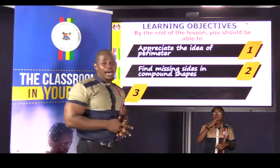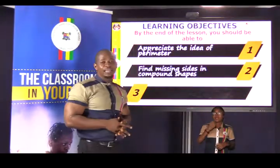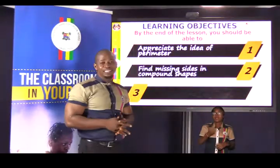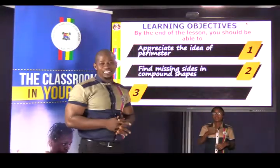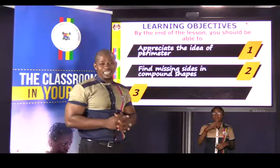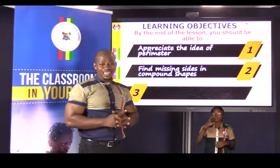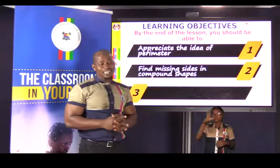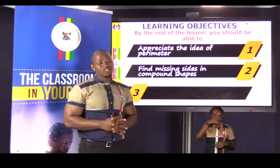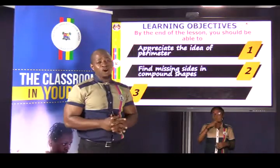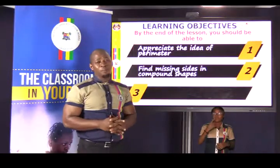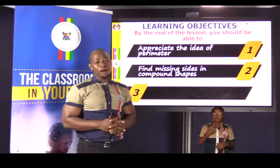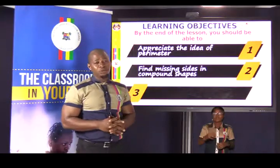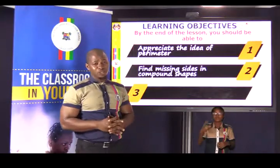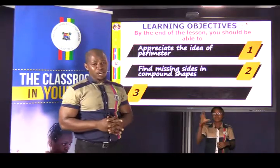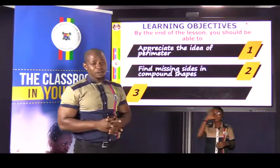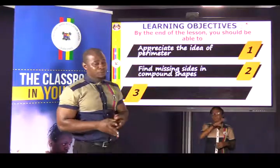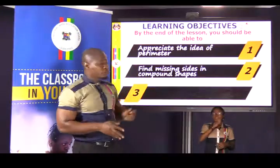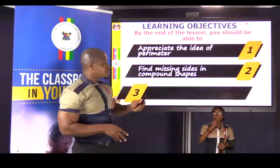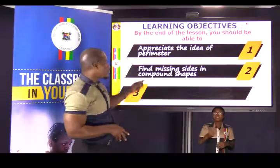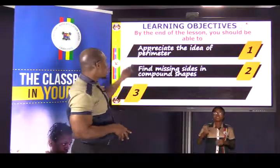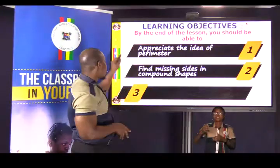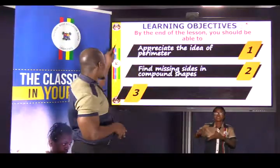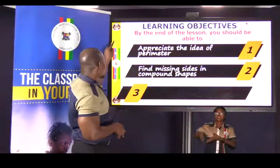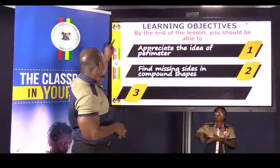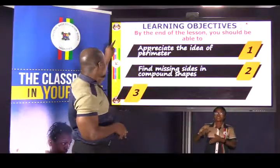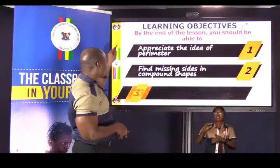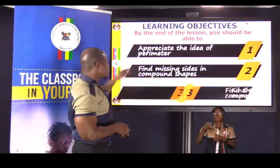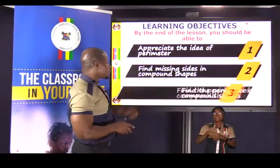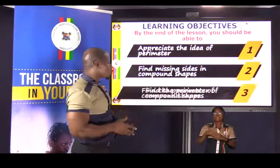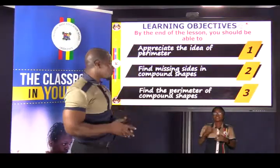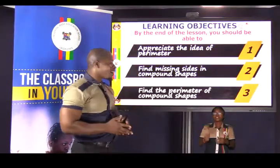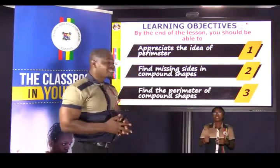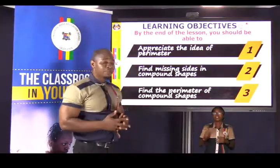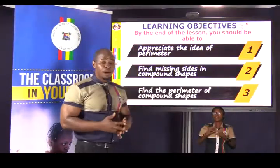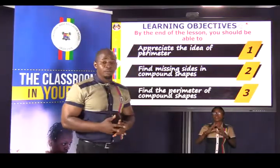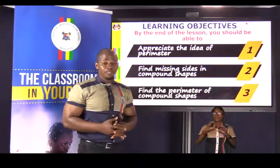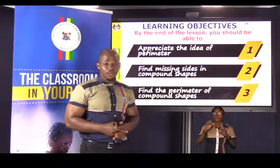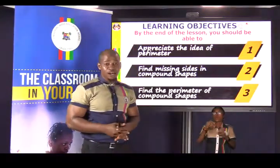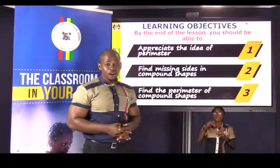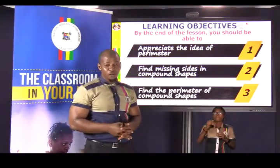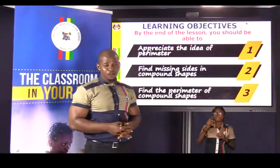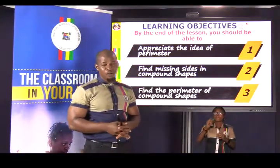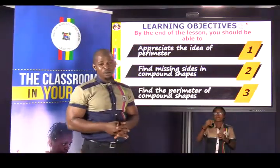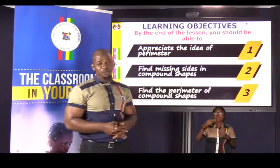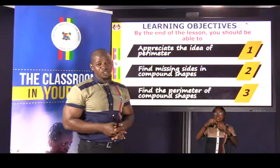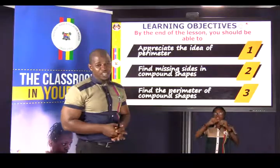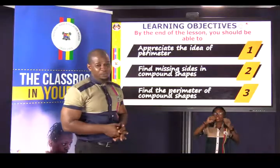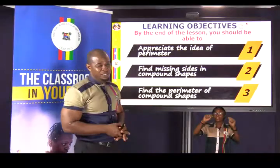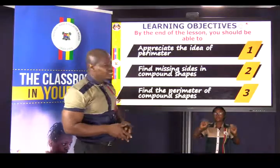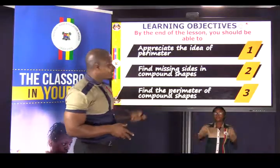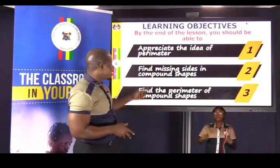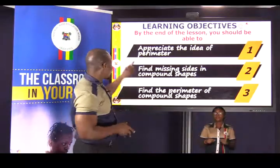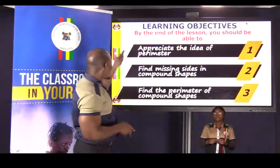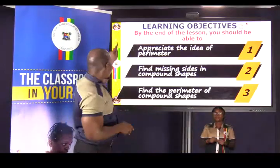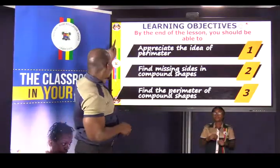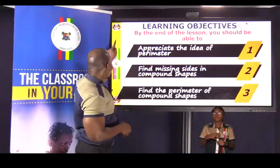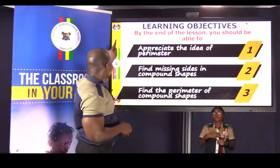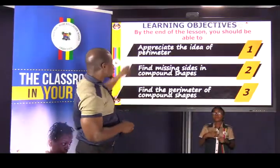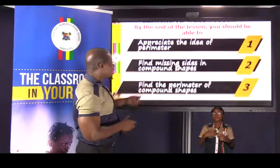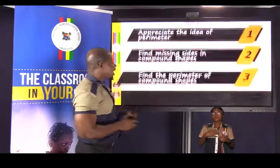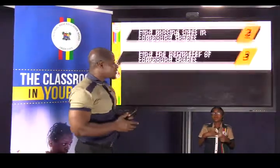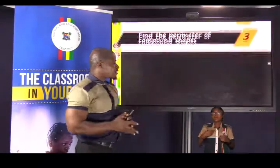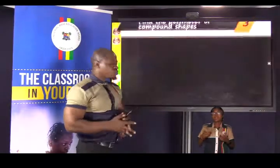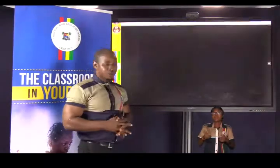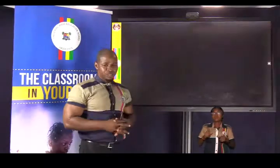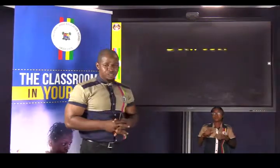missing sides in compound shapes, and you will be able to find the perimeter of compound shapes. Let's